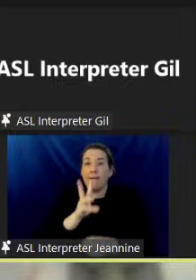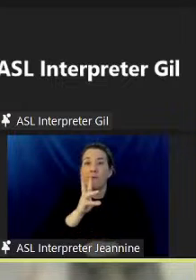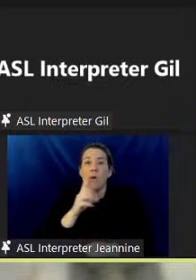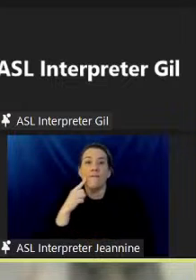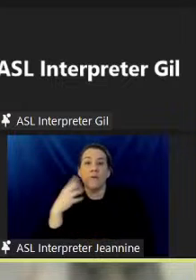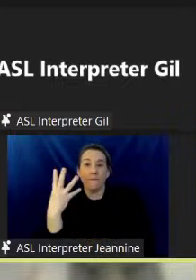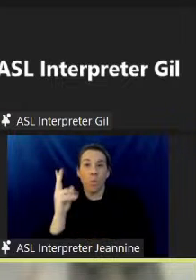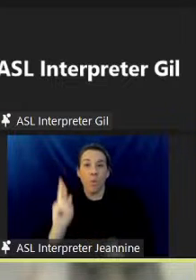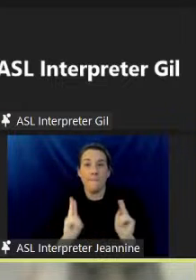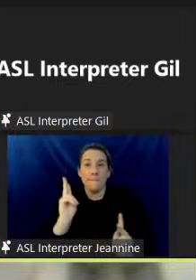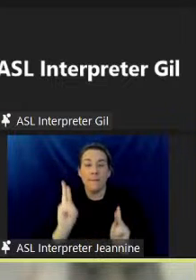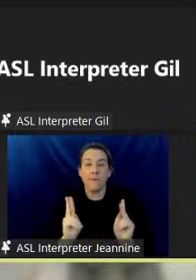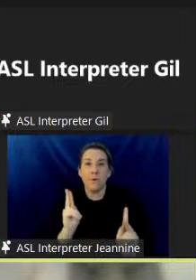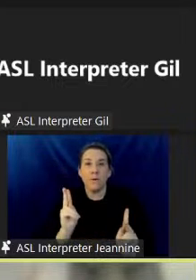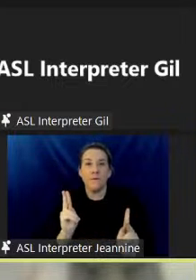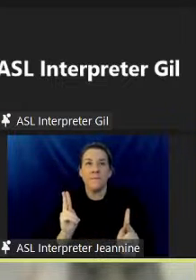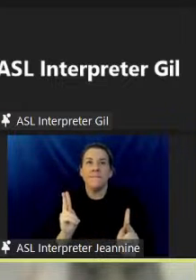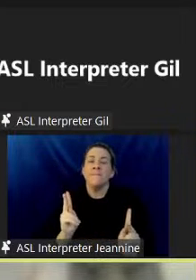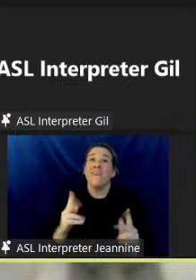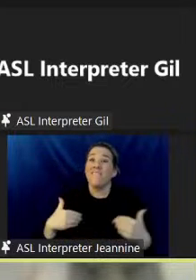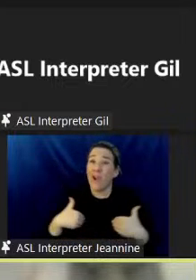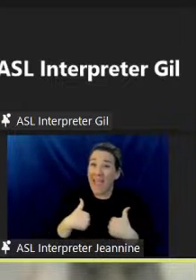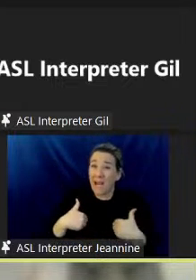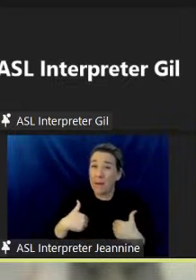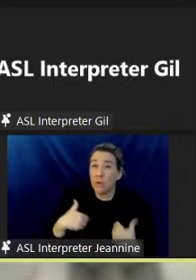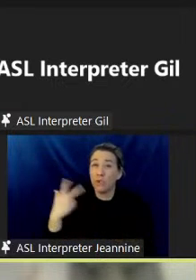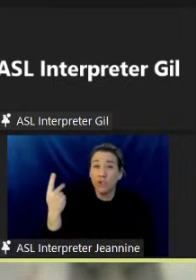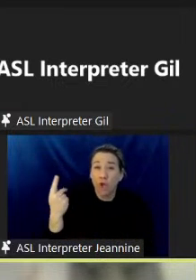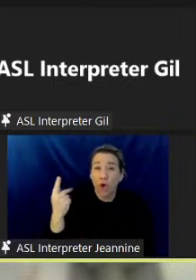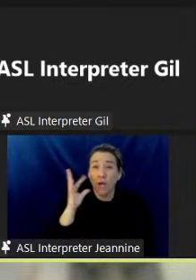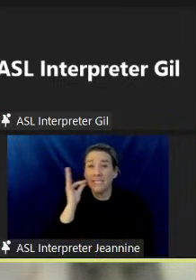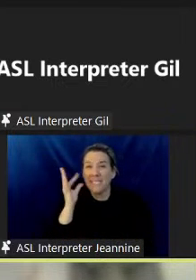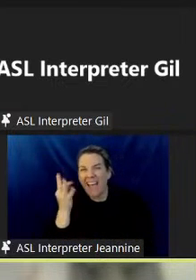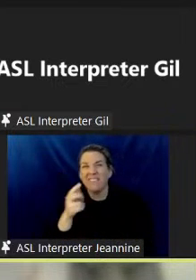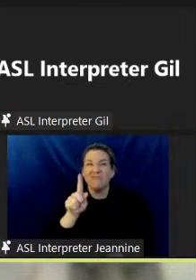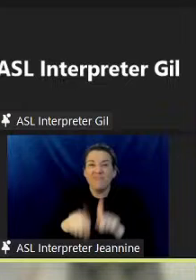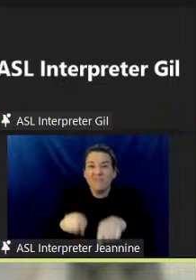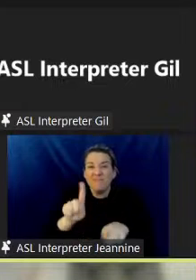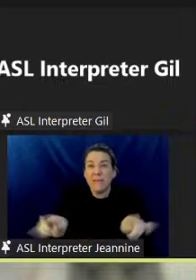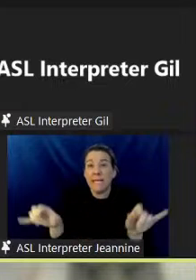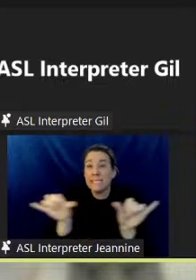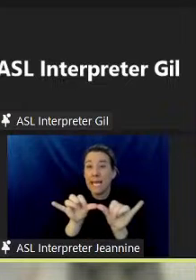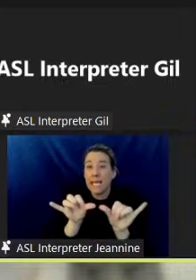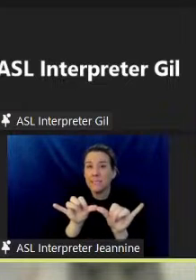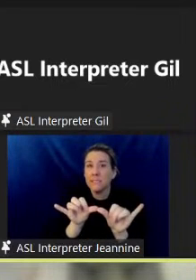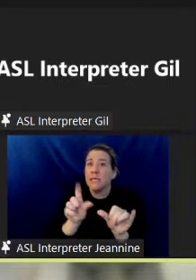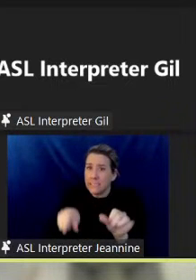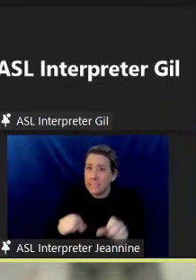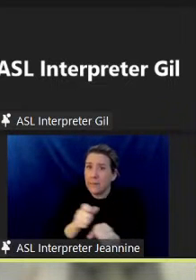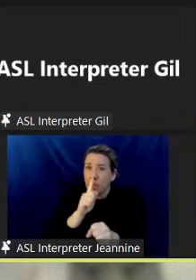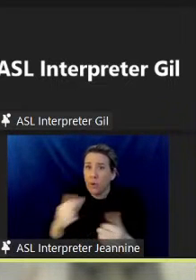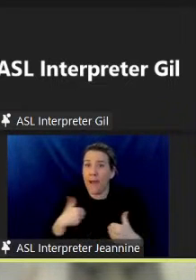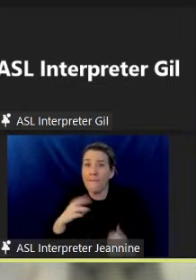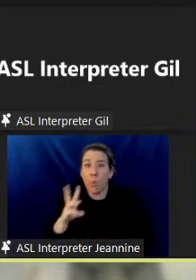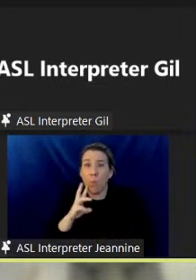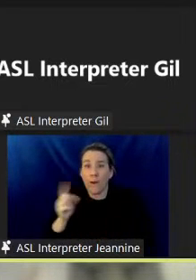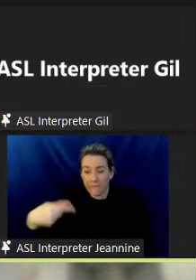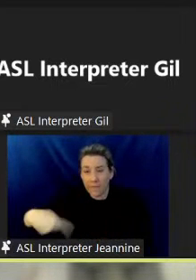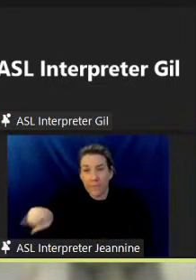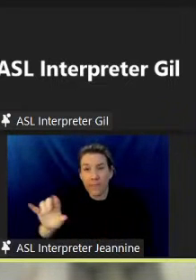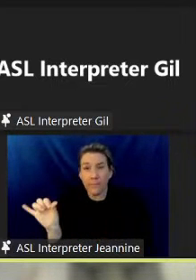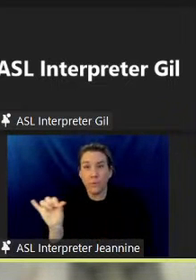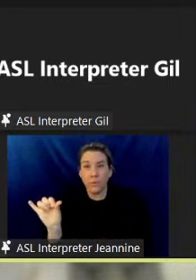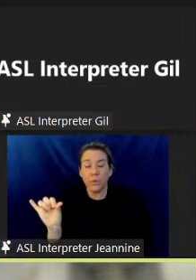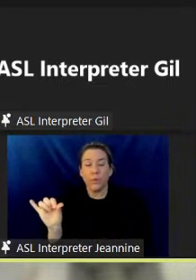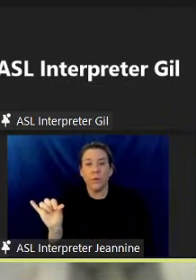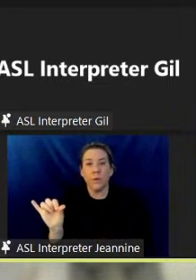amount because animal sizes are different. So if you have dogs and cats, you for sure need to make sure you have water for them. If